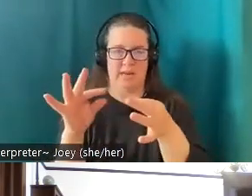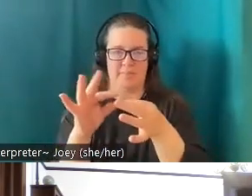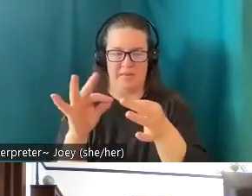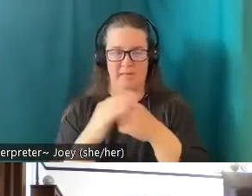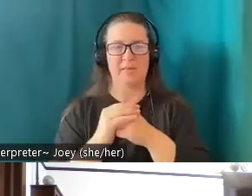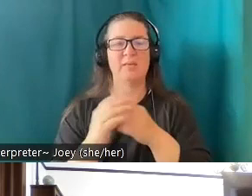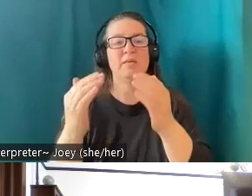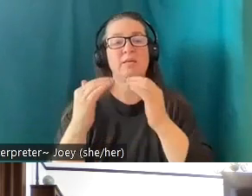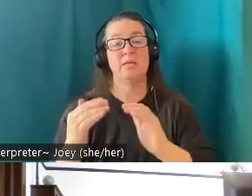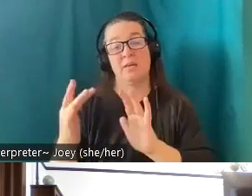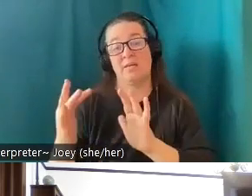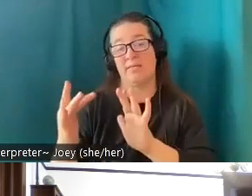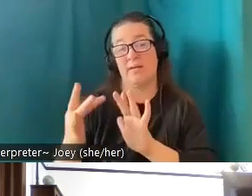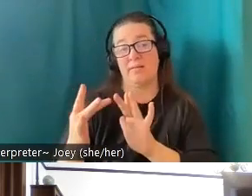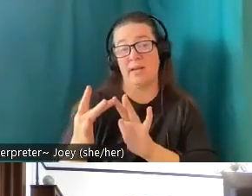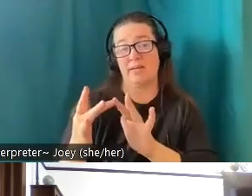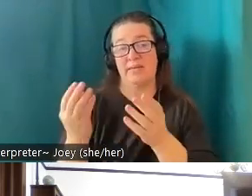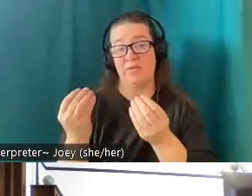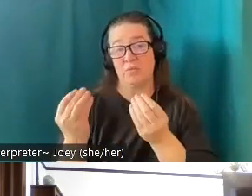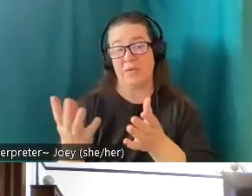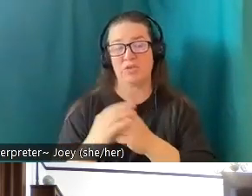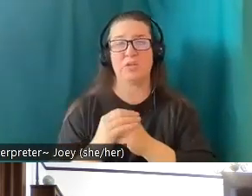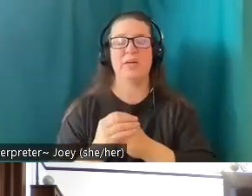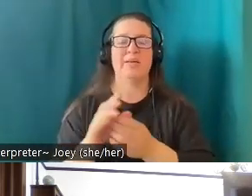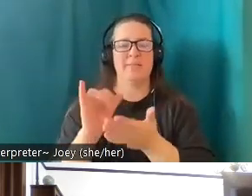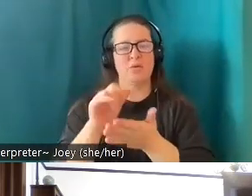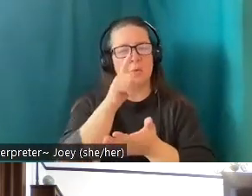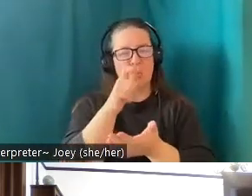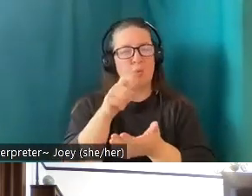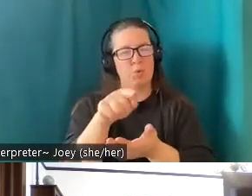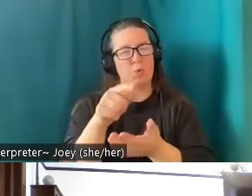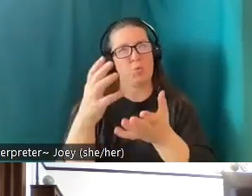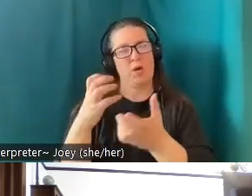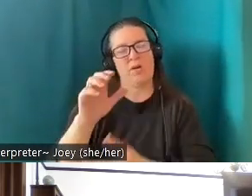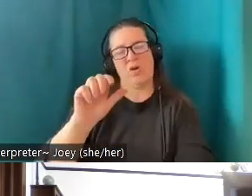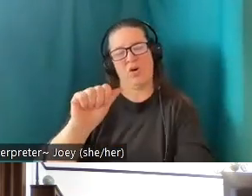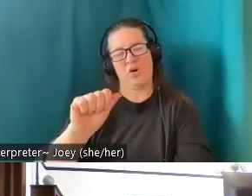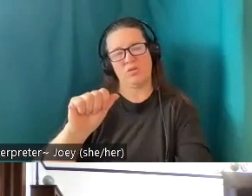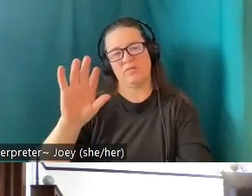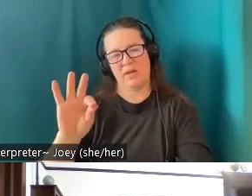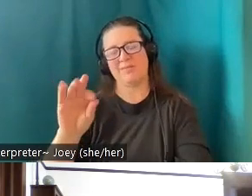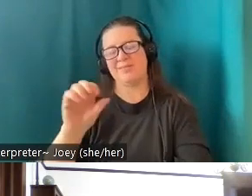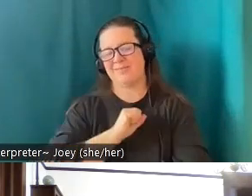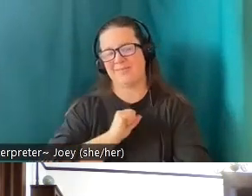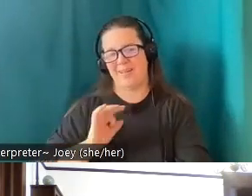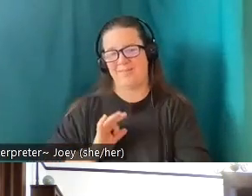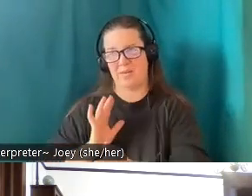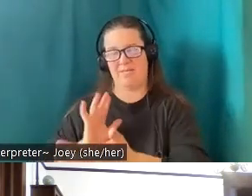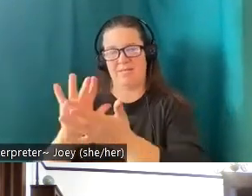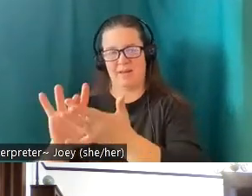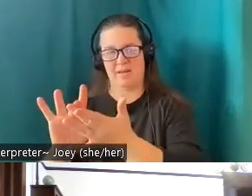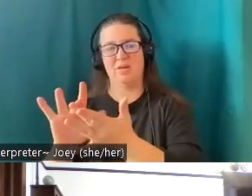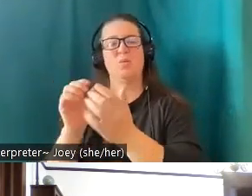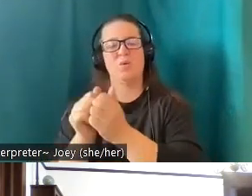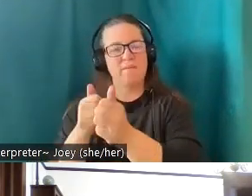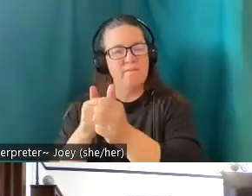contact is the primary person that you want Arts Fund staff to contact with any questions or follow-ups about the application. So in most cases, this will